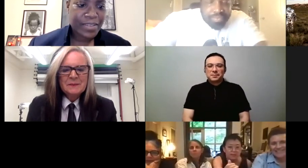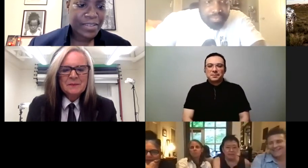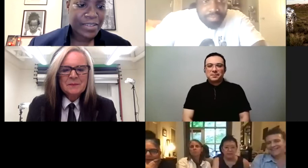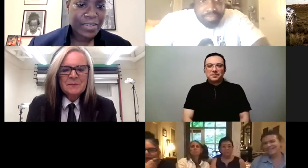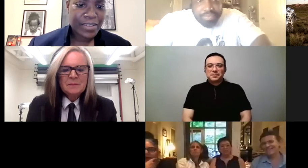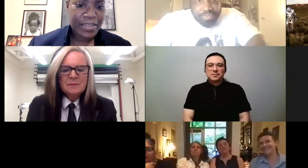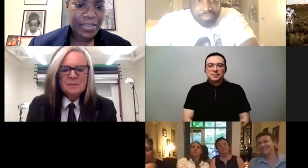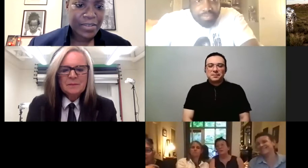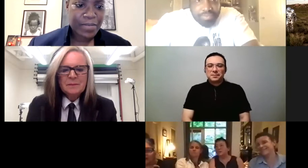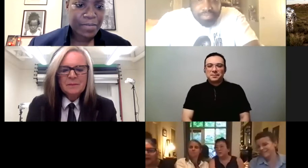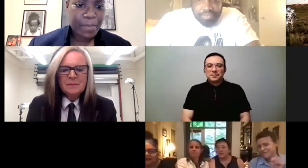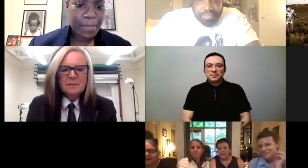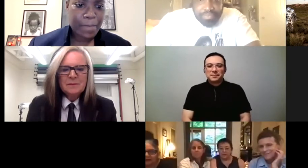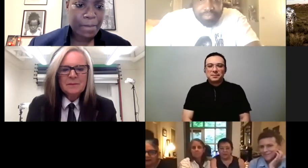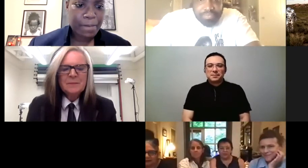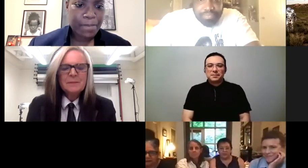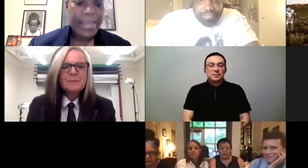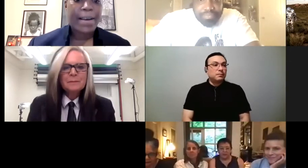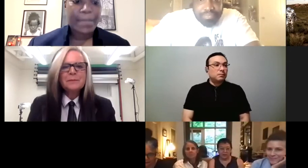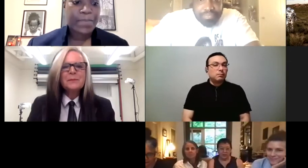can you hear us